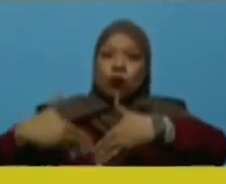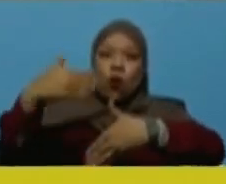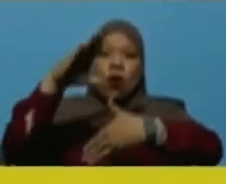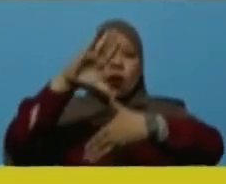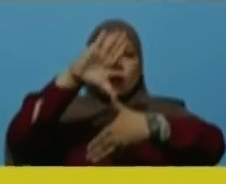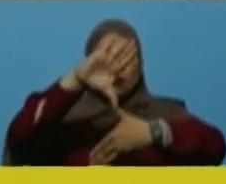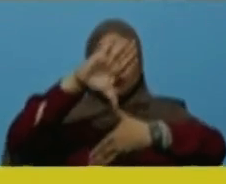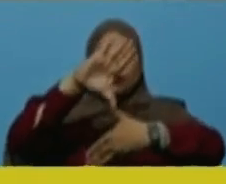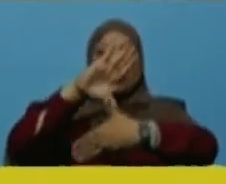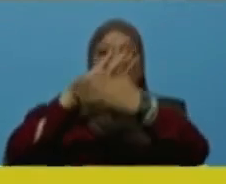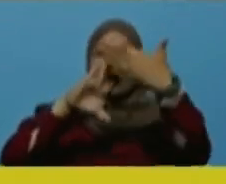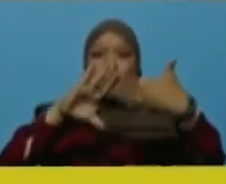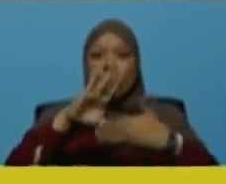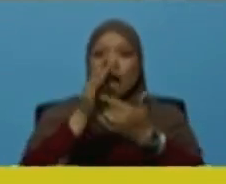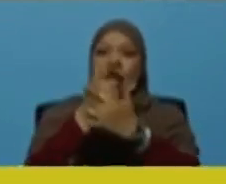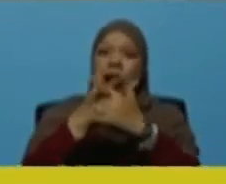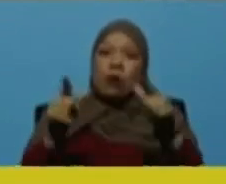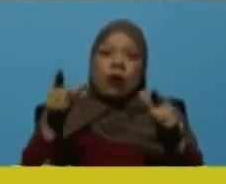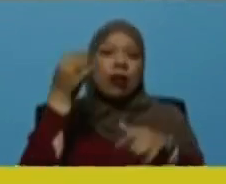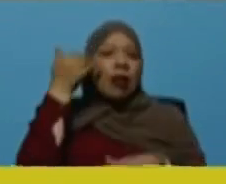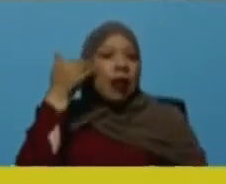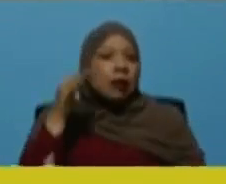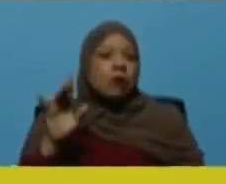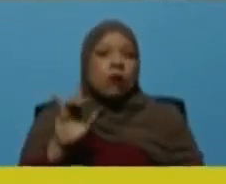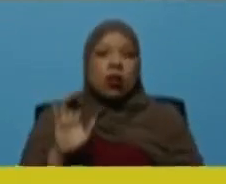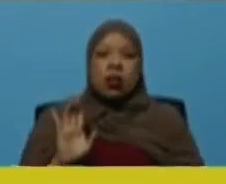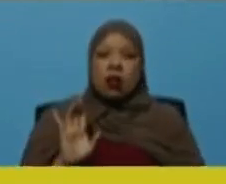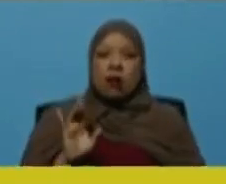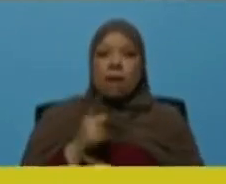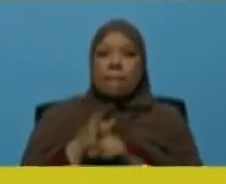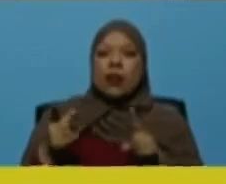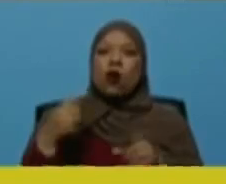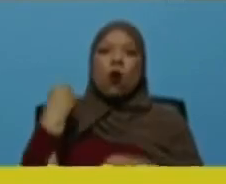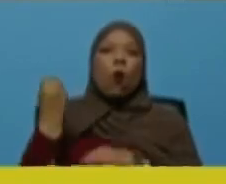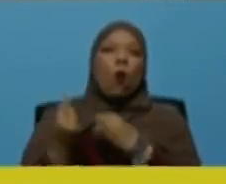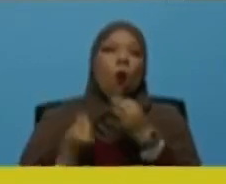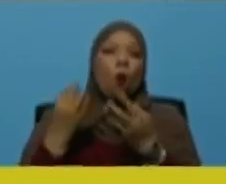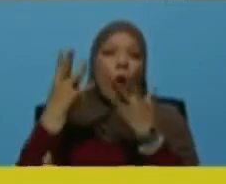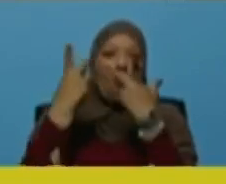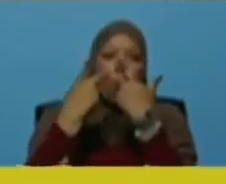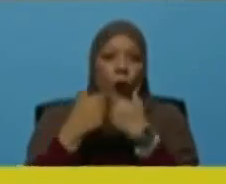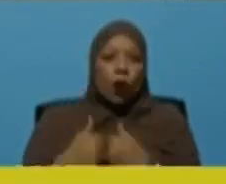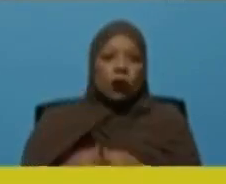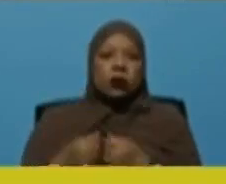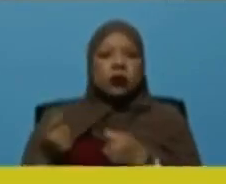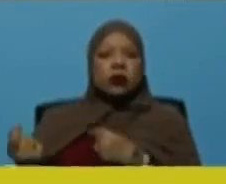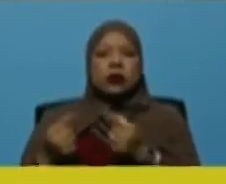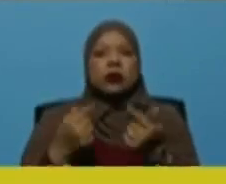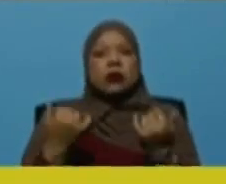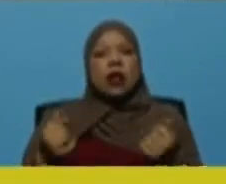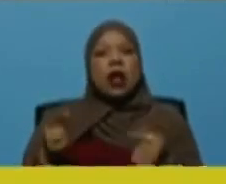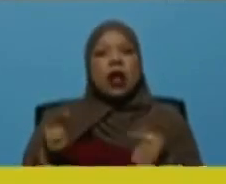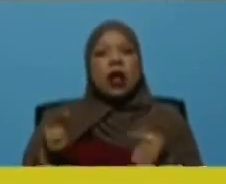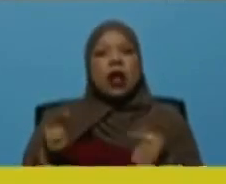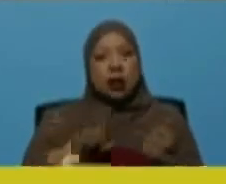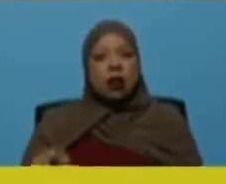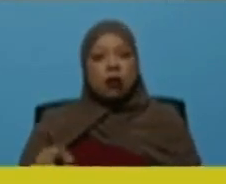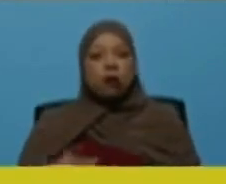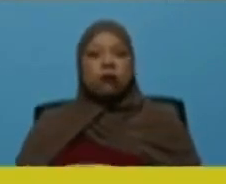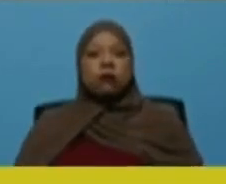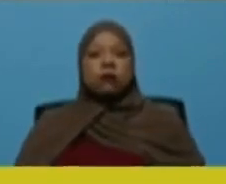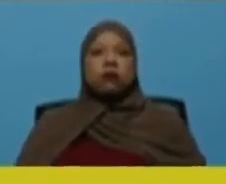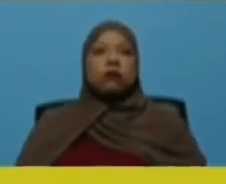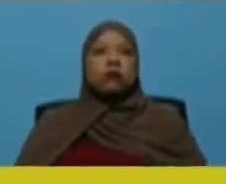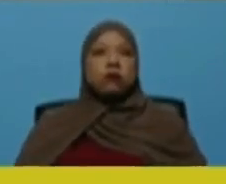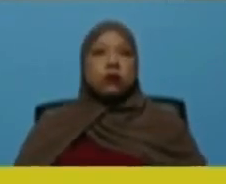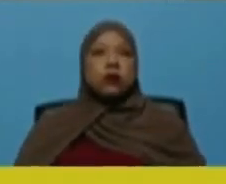on behalf of a supposed freedom. So many invasions, so many dictatorial